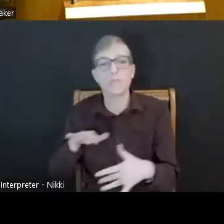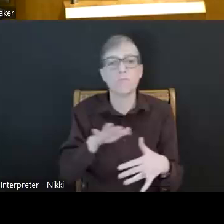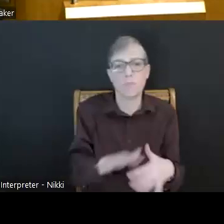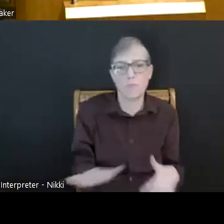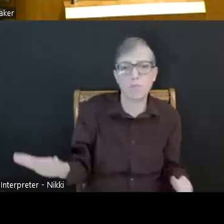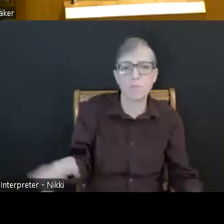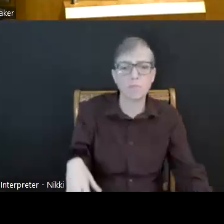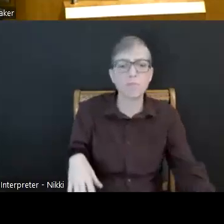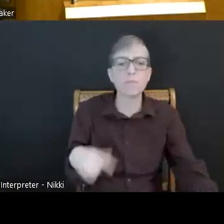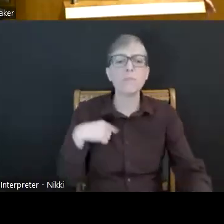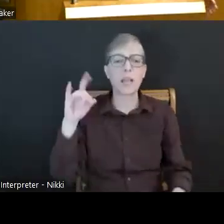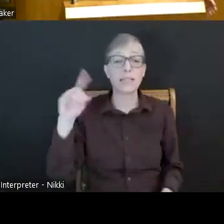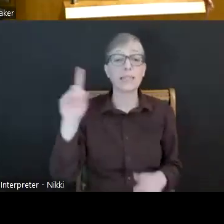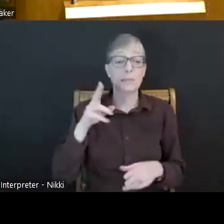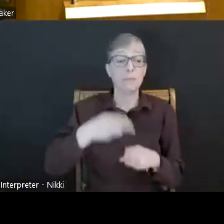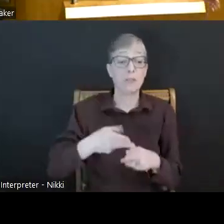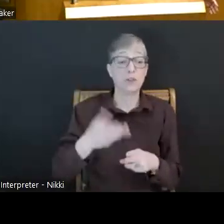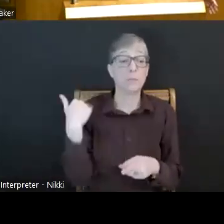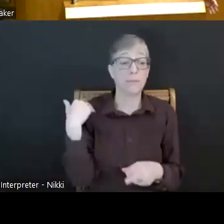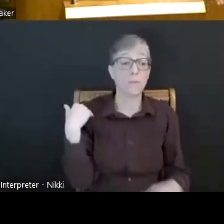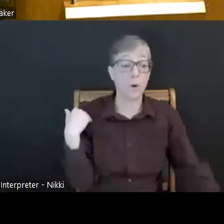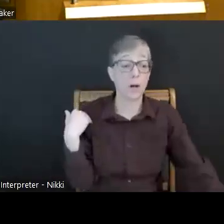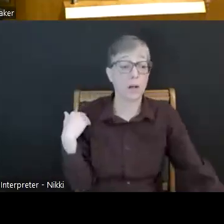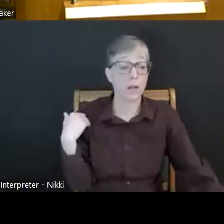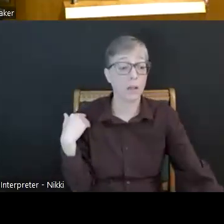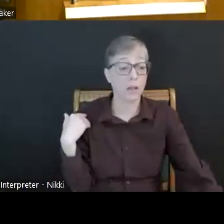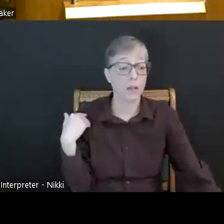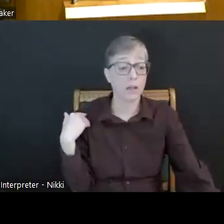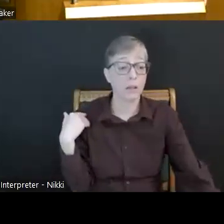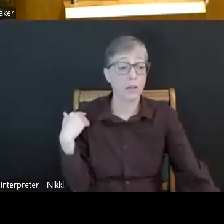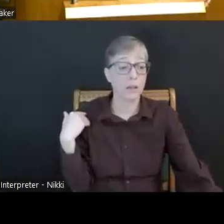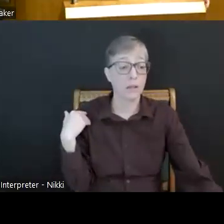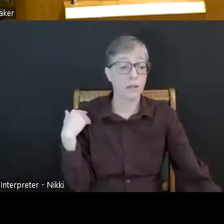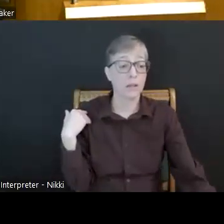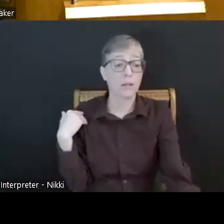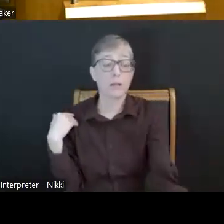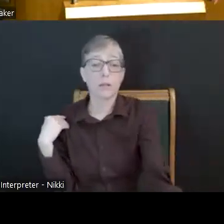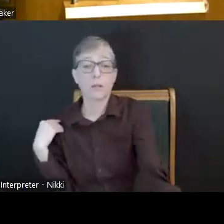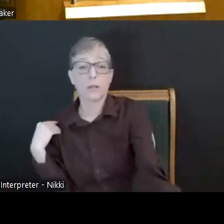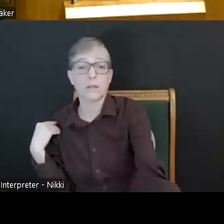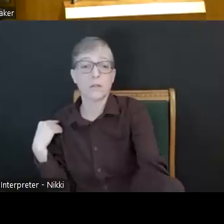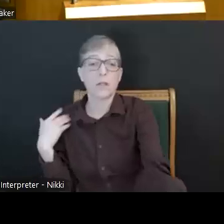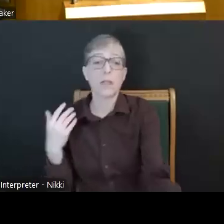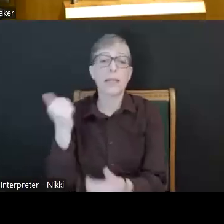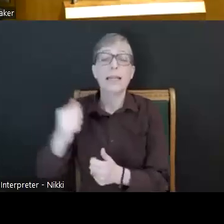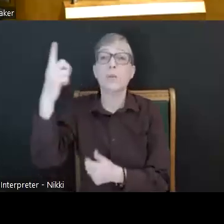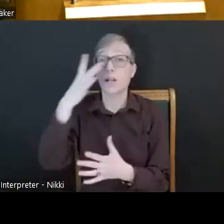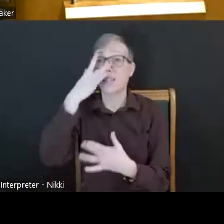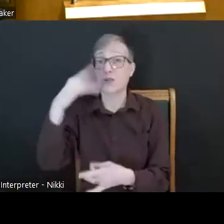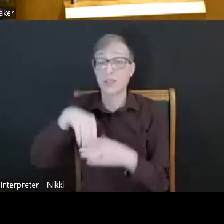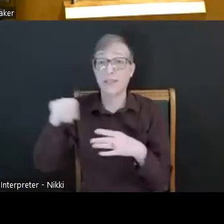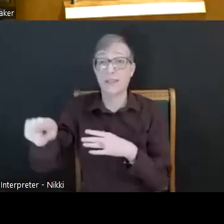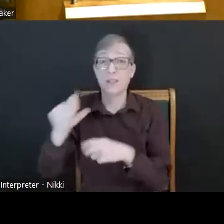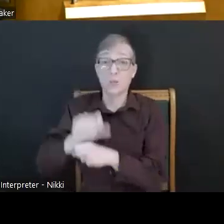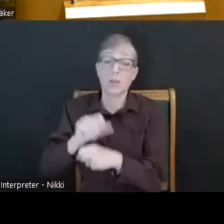from 2004, which I highly recommend to anyone interested in this work. One of the most useful books I think I've ever